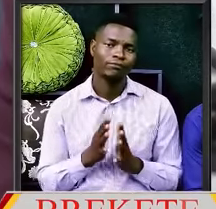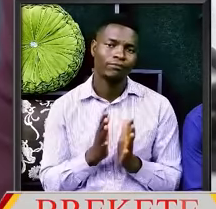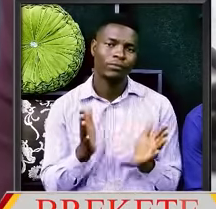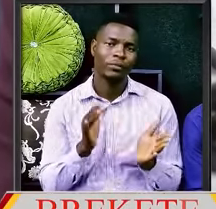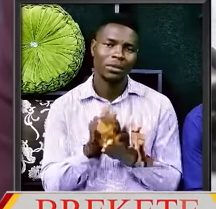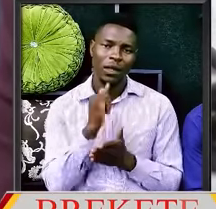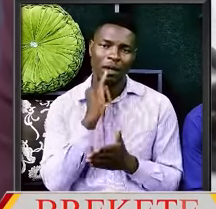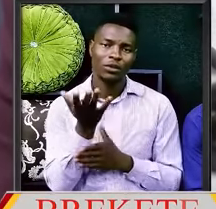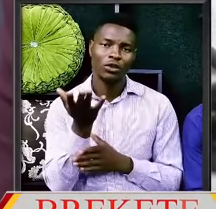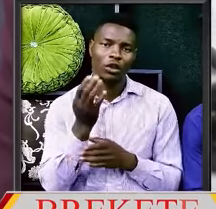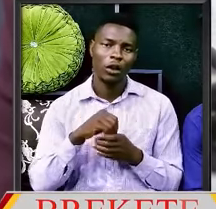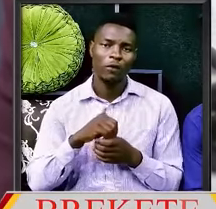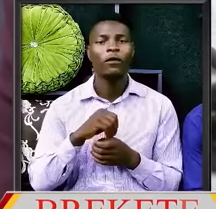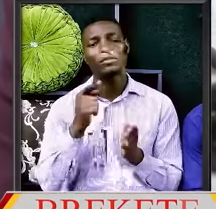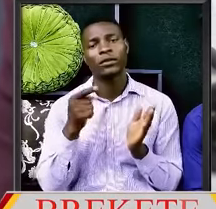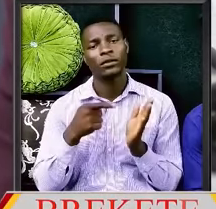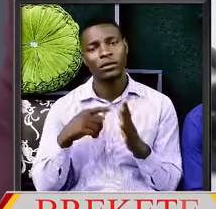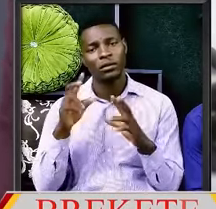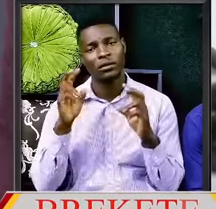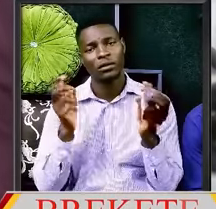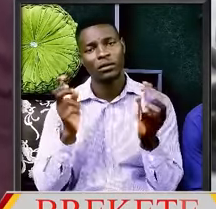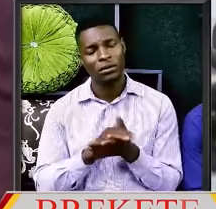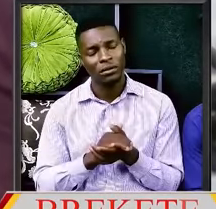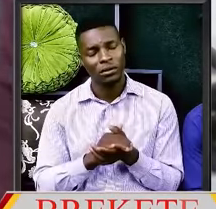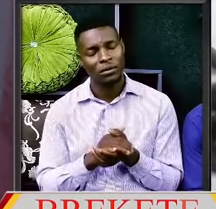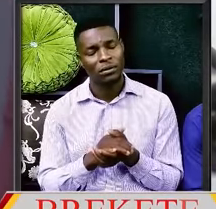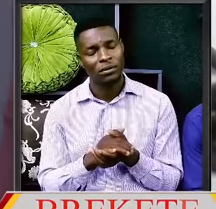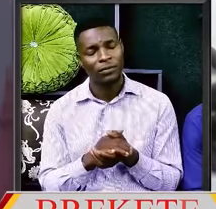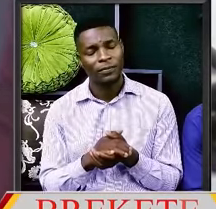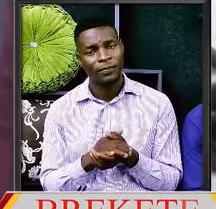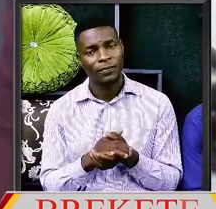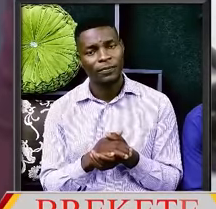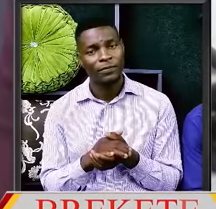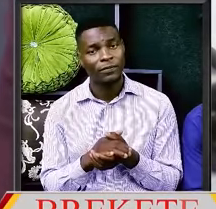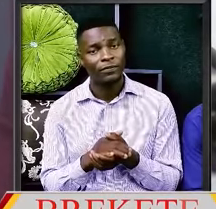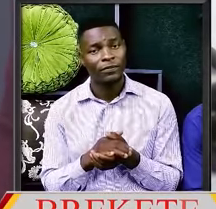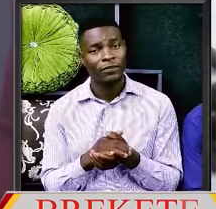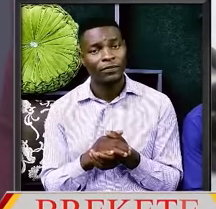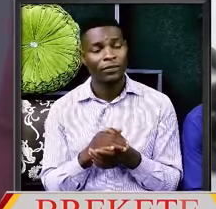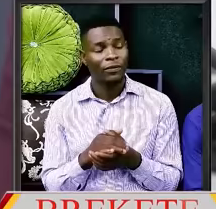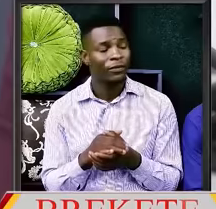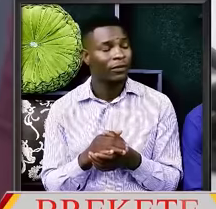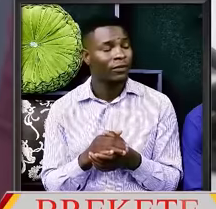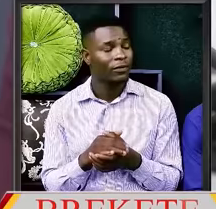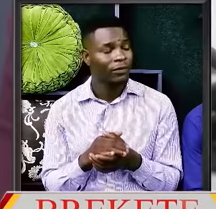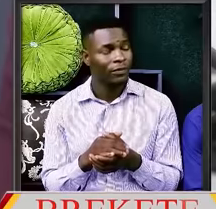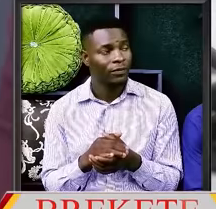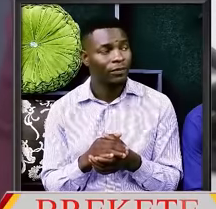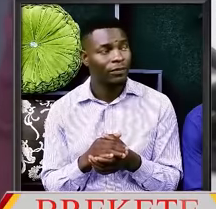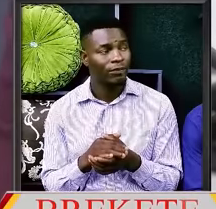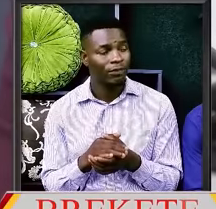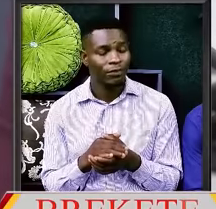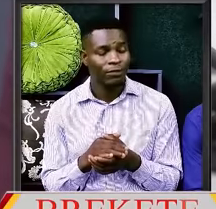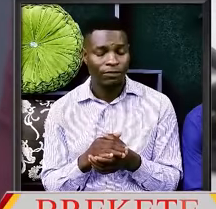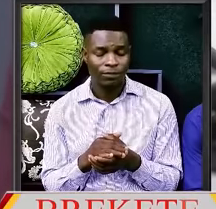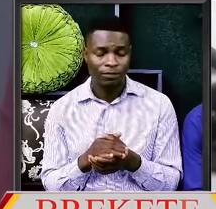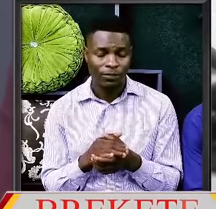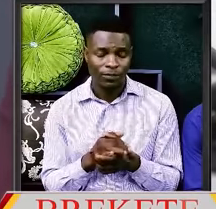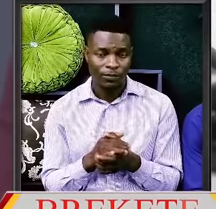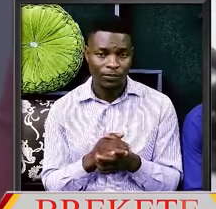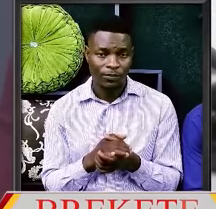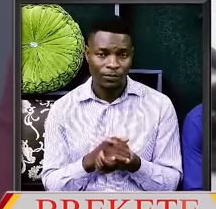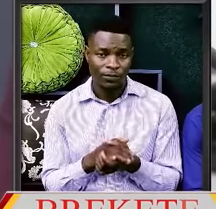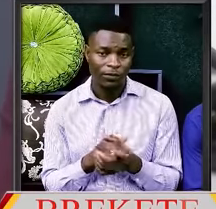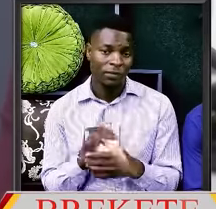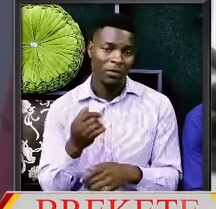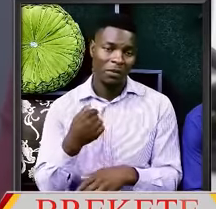this case. This one that Abraham Mohbad’s is coming down, because if you go on social media, you go on Facebook, I'm